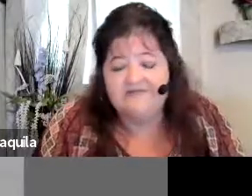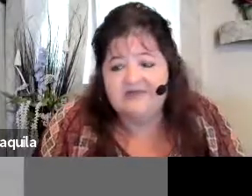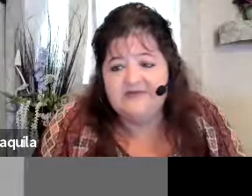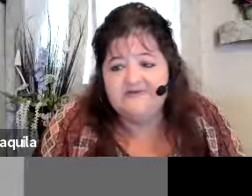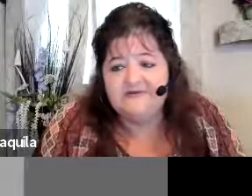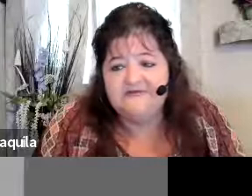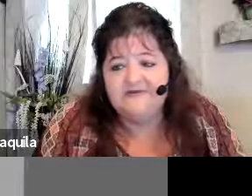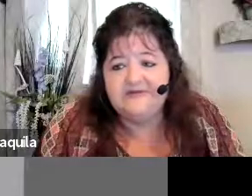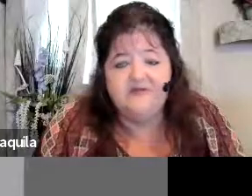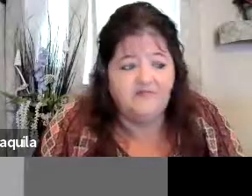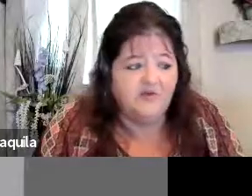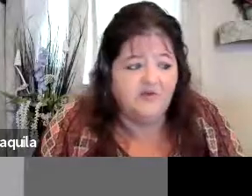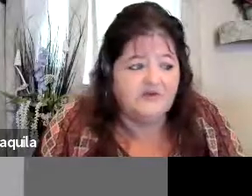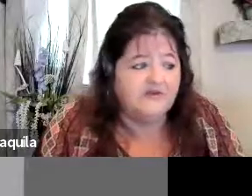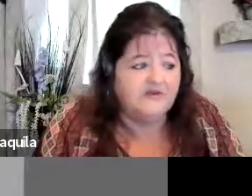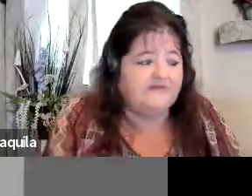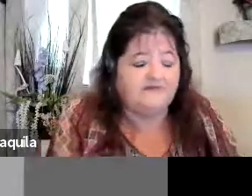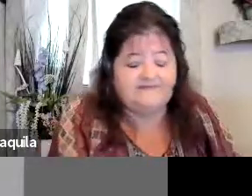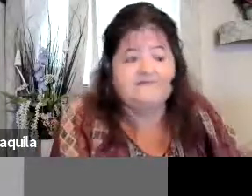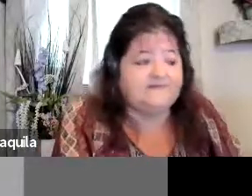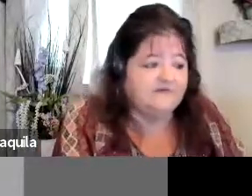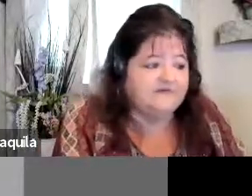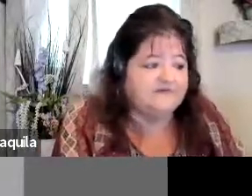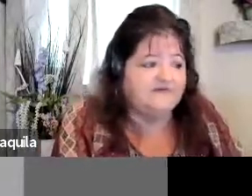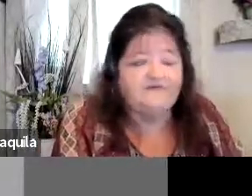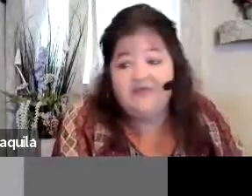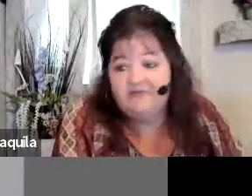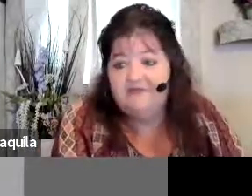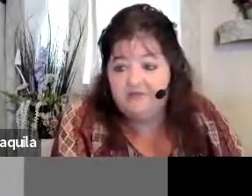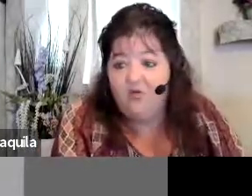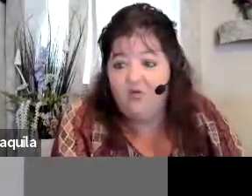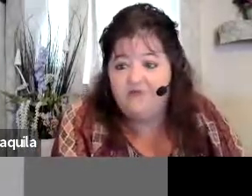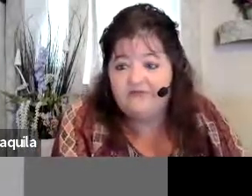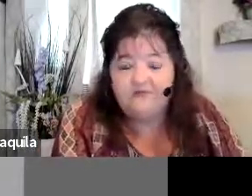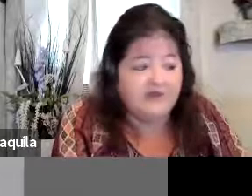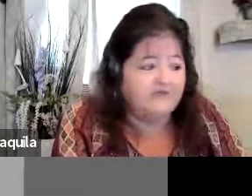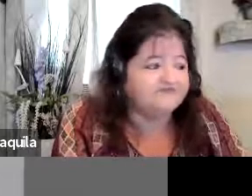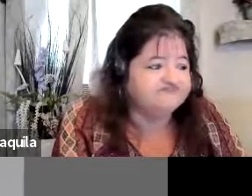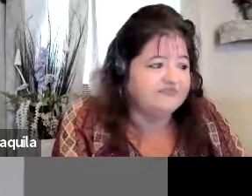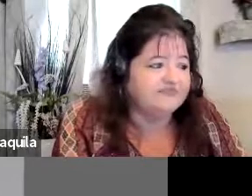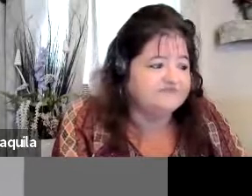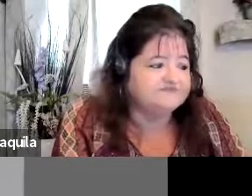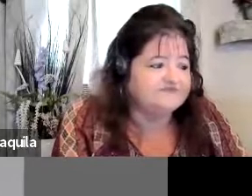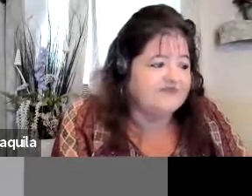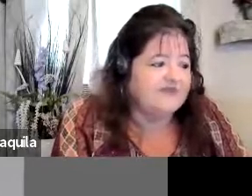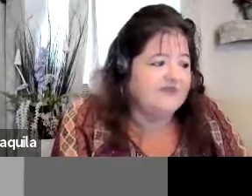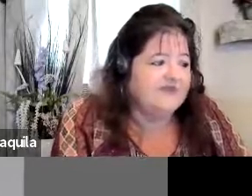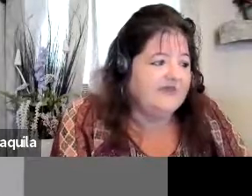of education is a key component to this necessary shift. And it's long overdue, right?